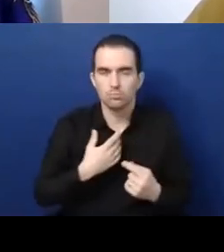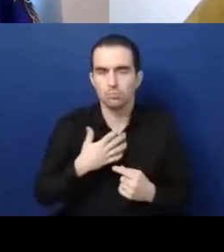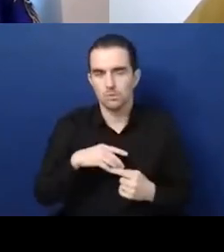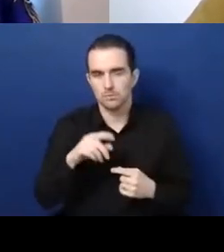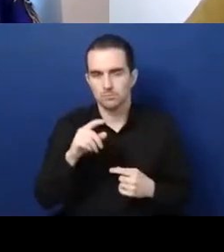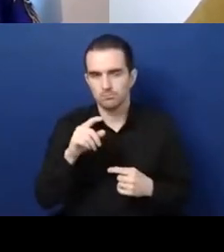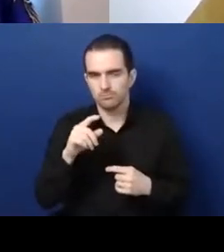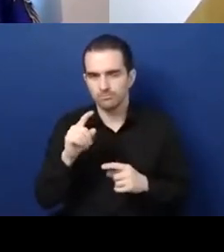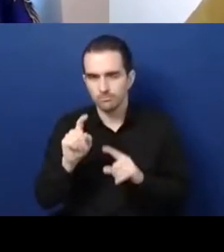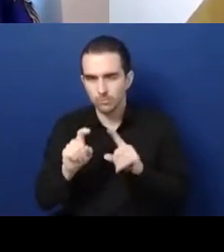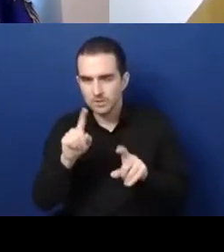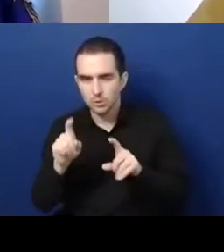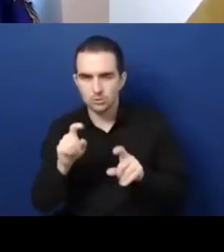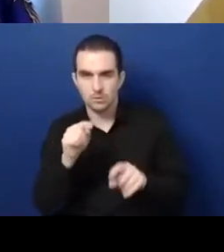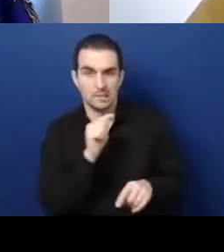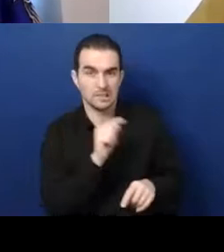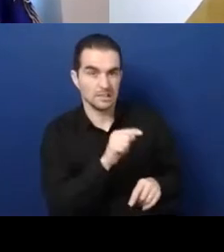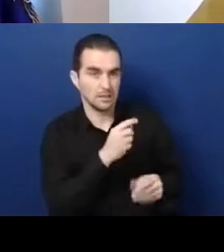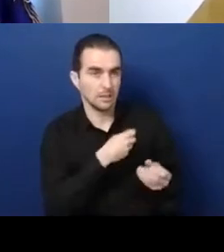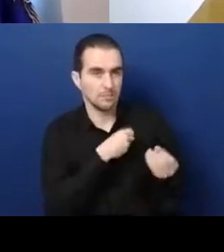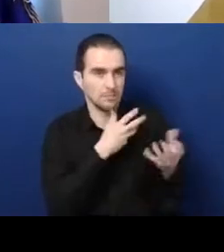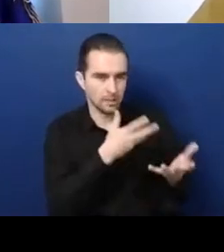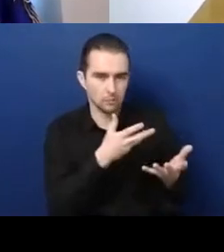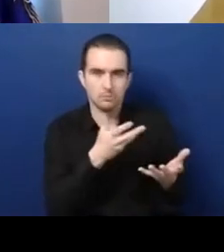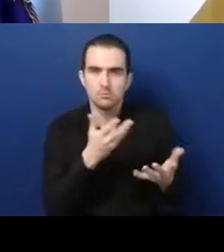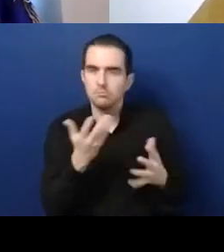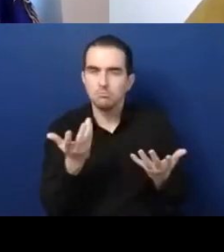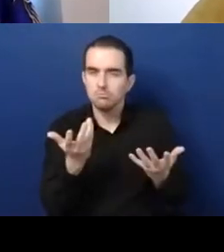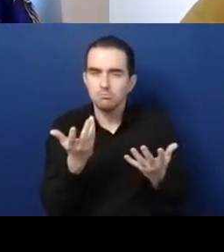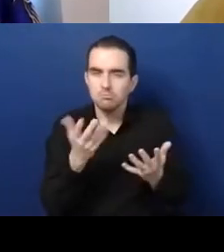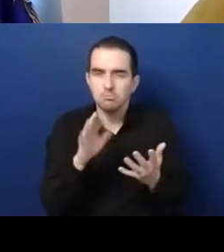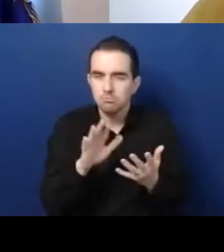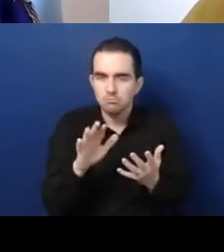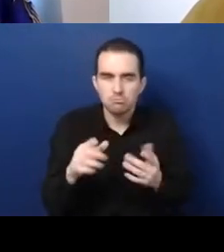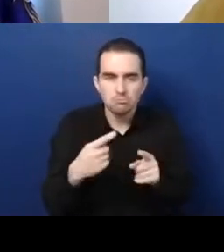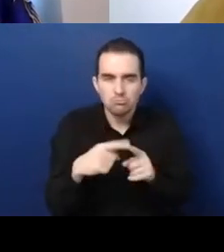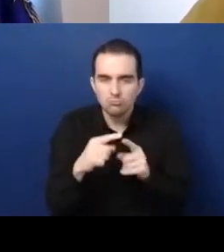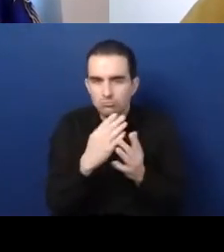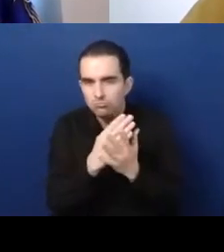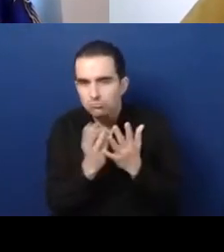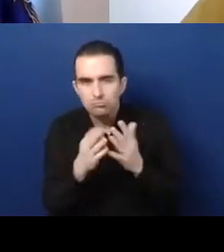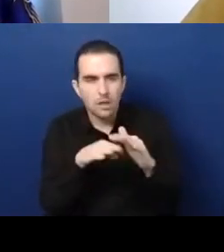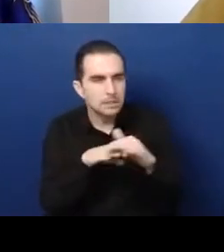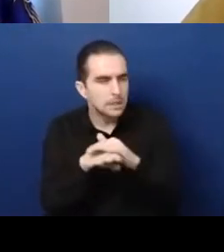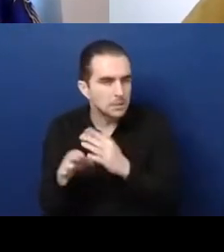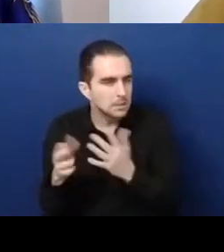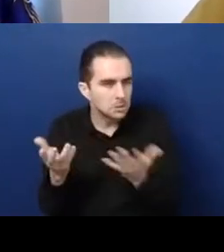of questions, but I must say this pickup system is also very new to us, but it